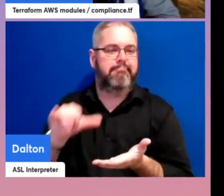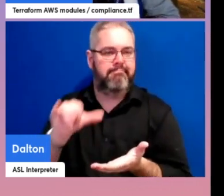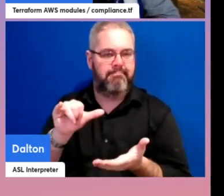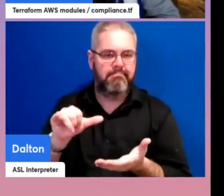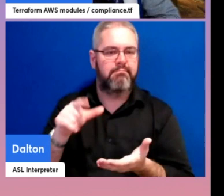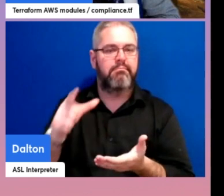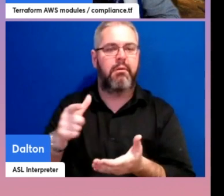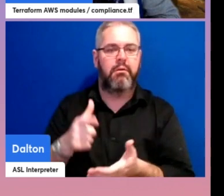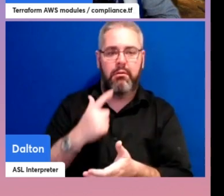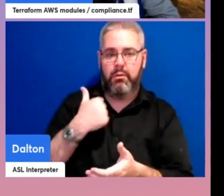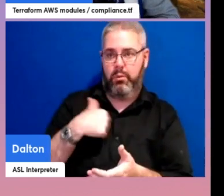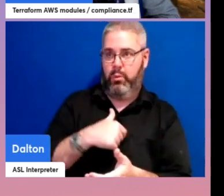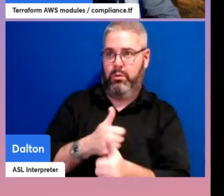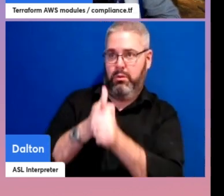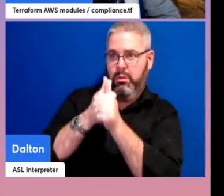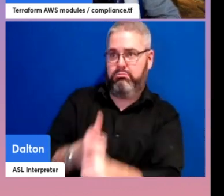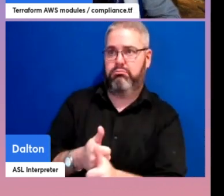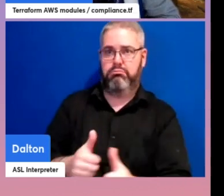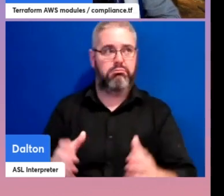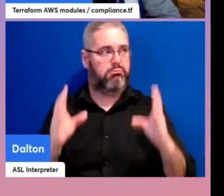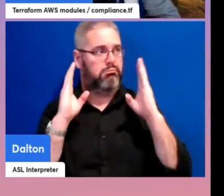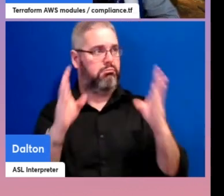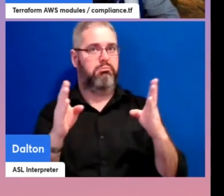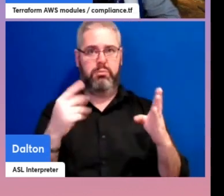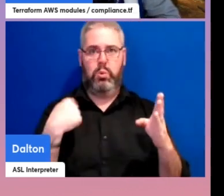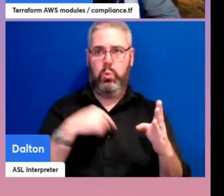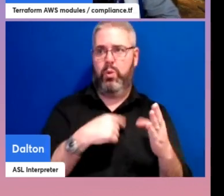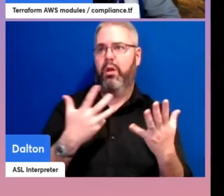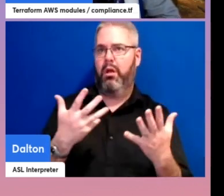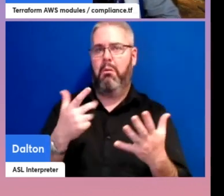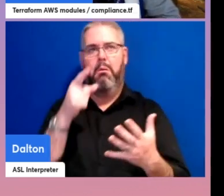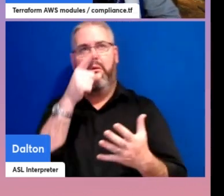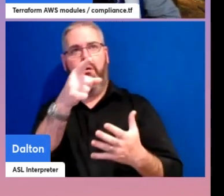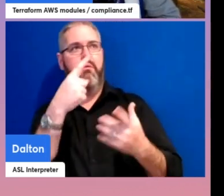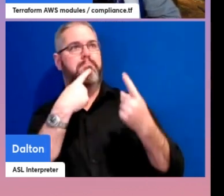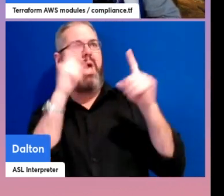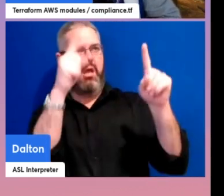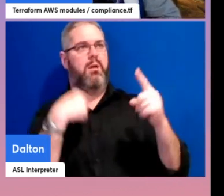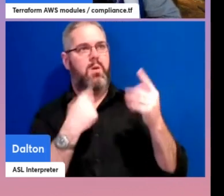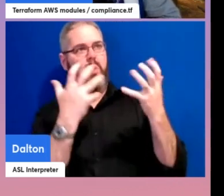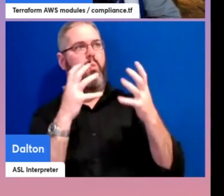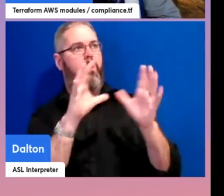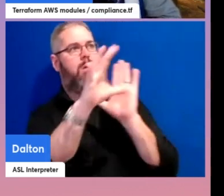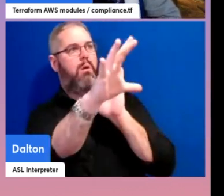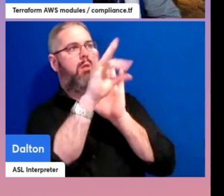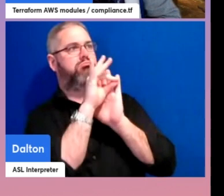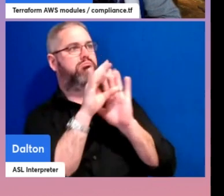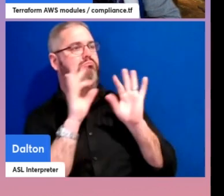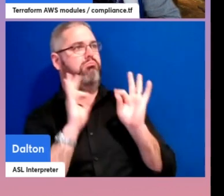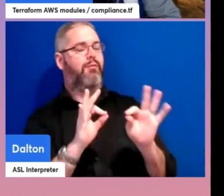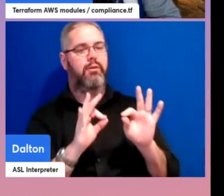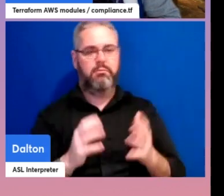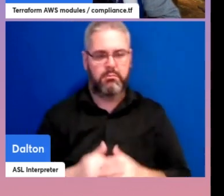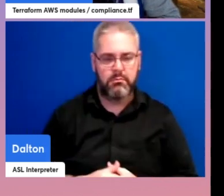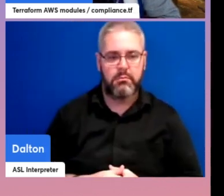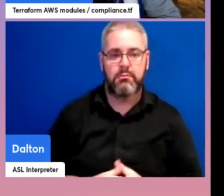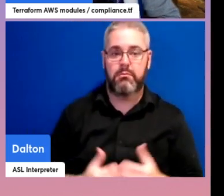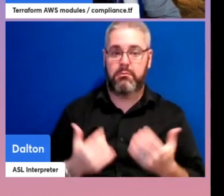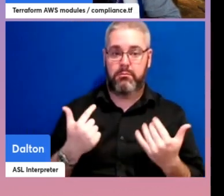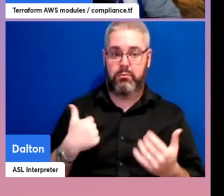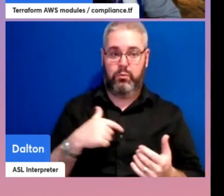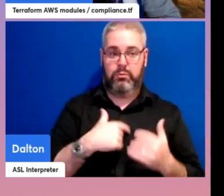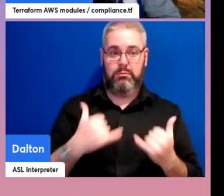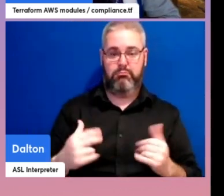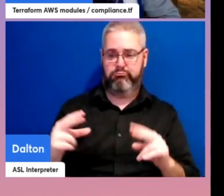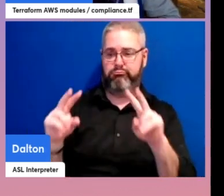compliance framework we want to achieve. Great. Then we need to assess current